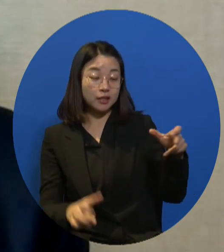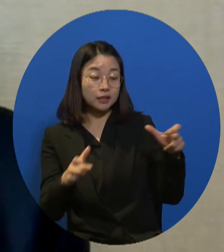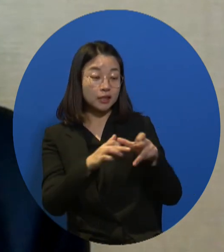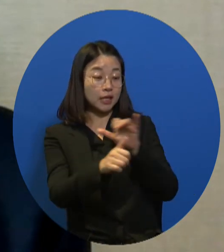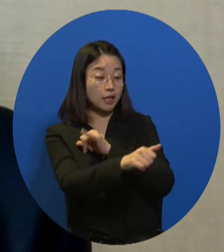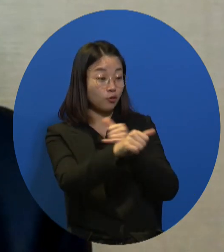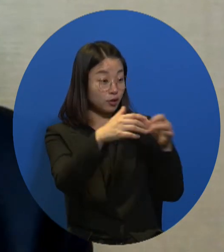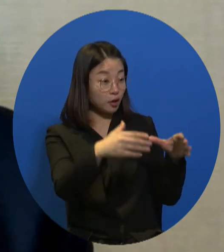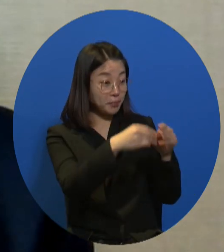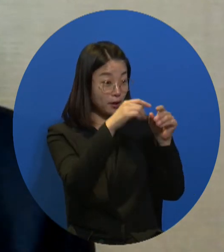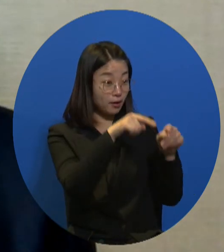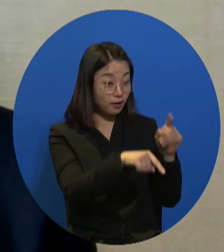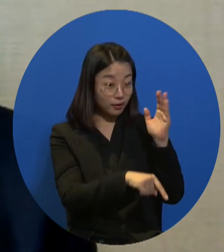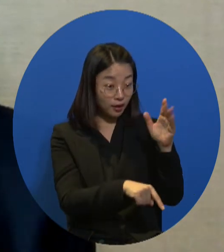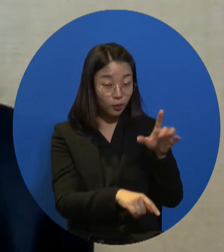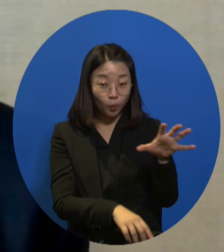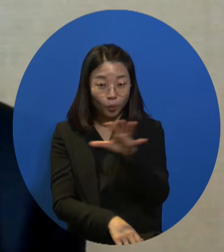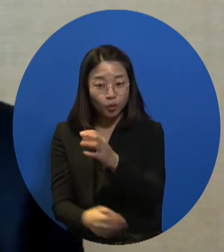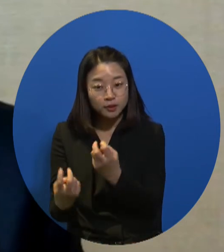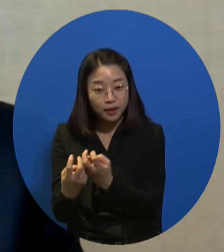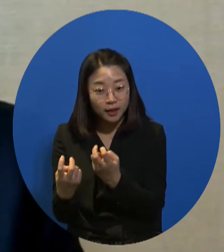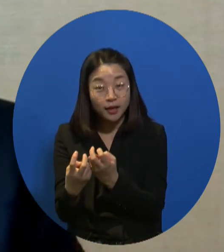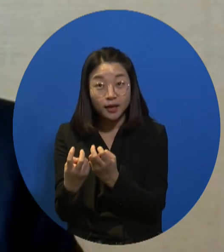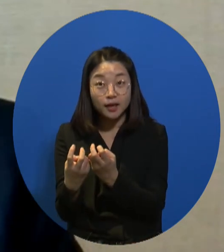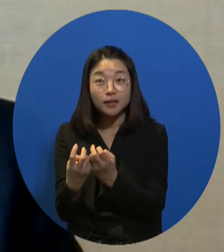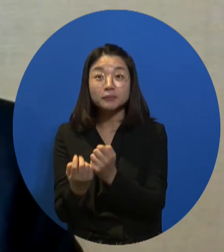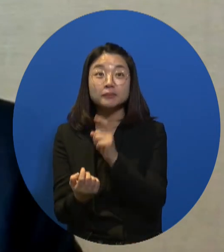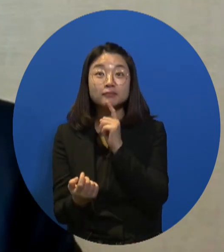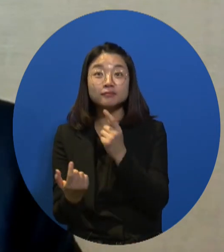is disability rights and UN complaint process.